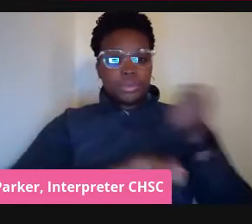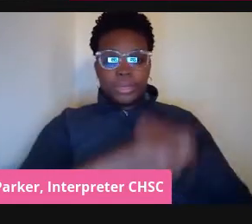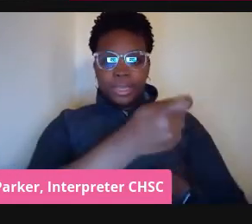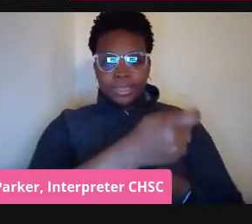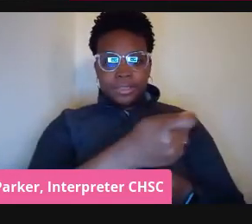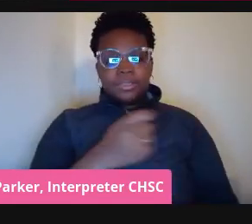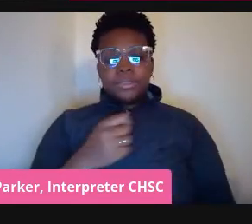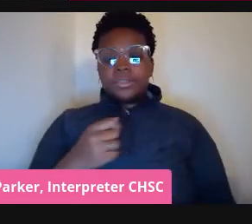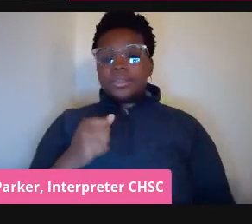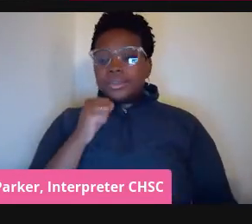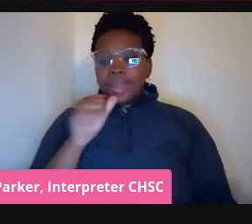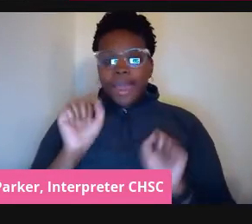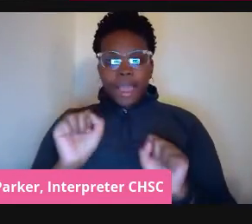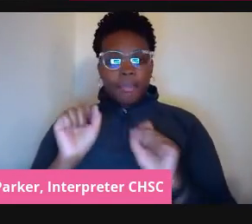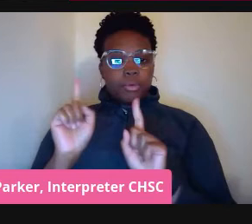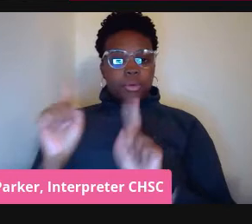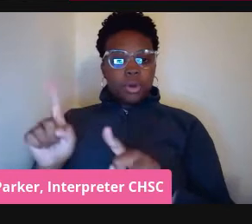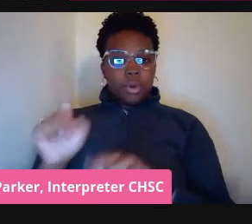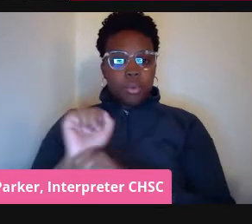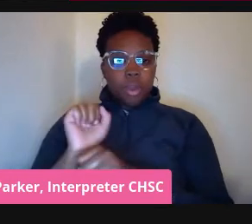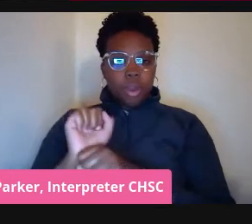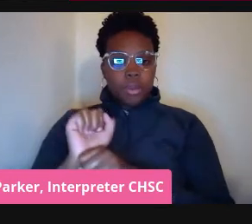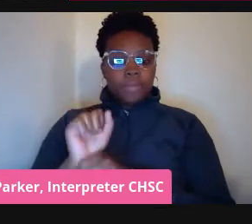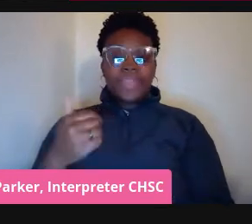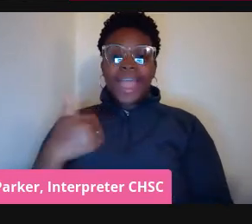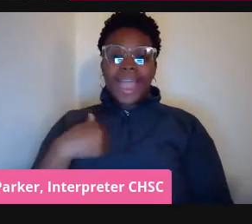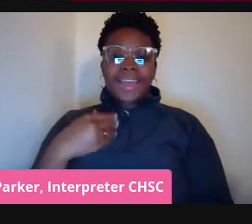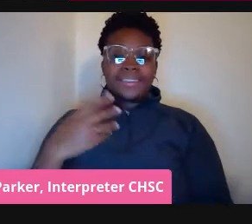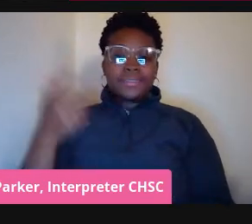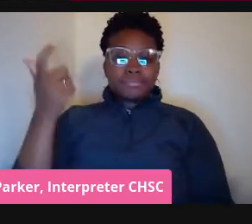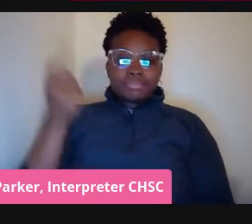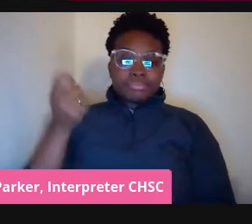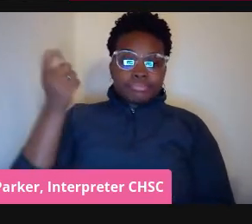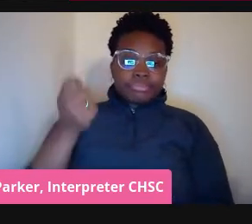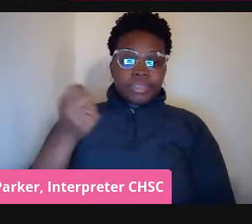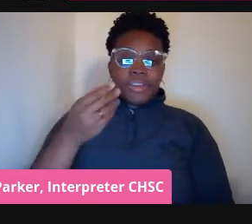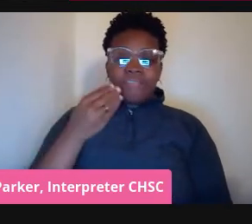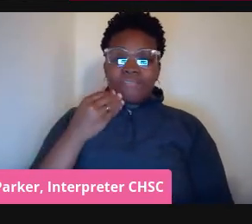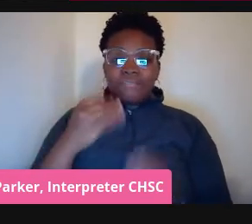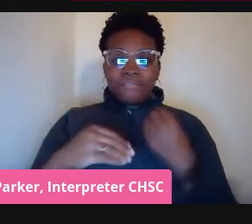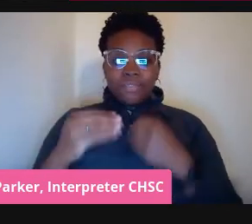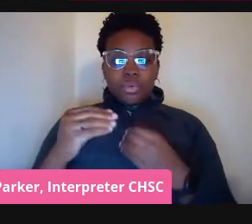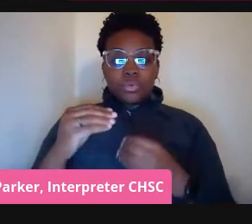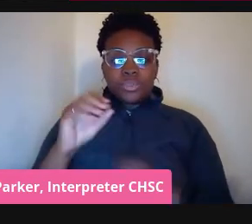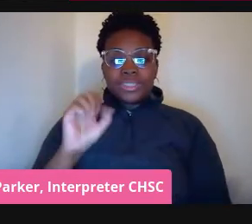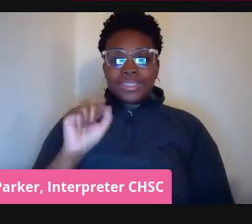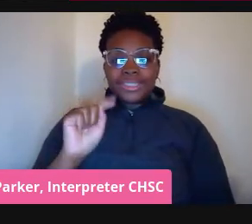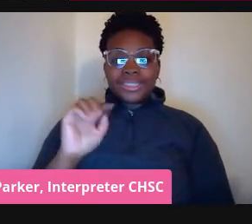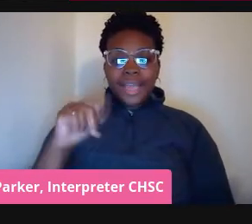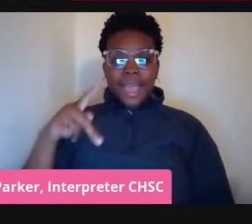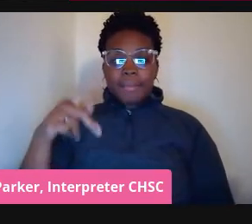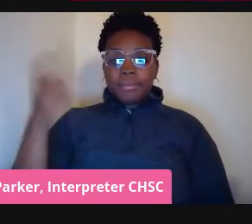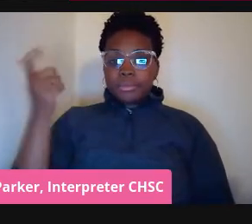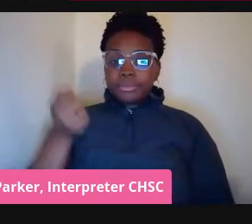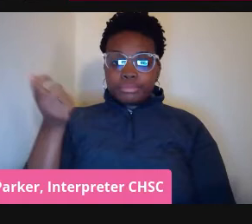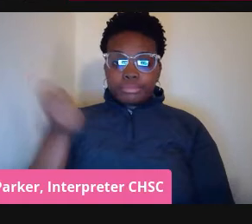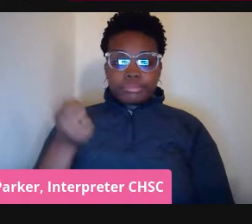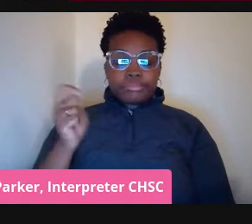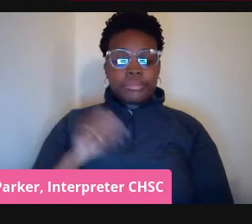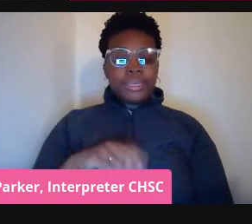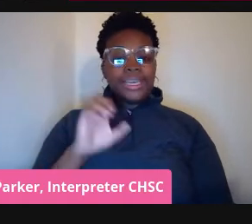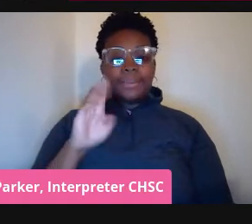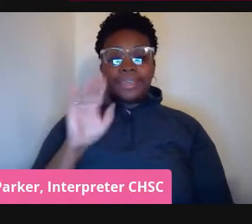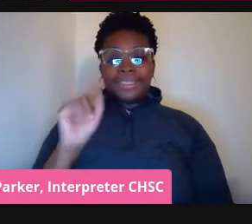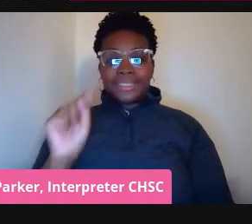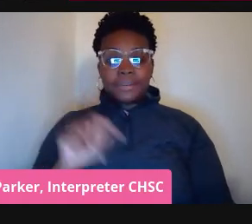to return to work. I ended up on food stamps, and it was just a really bad situation. Disability ran out